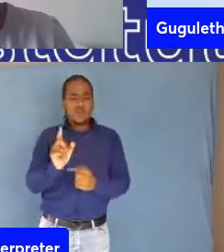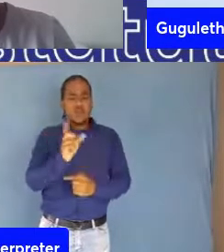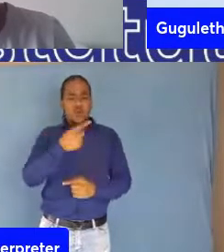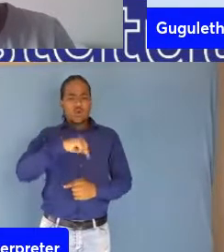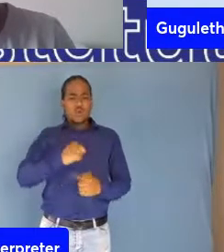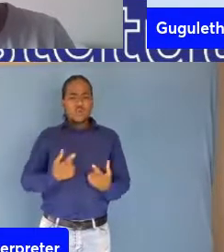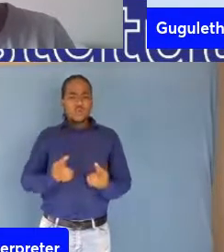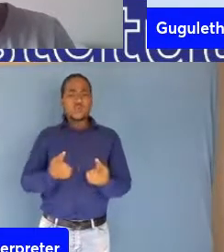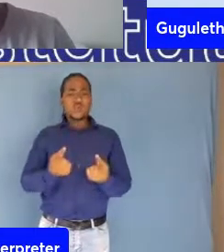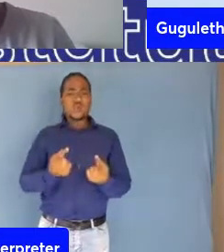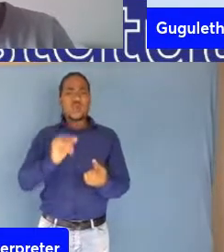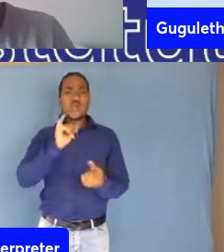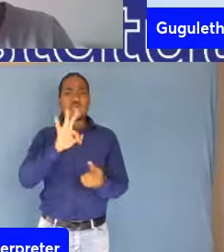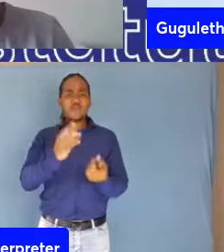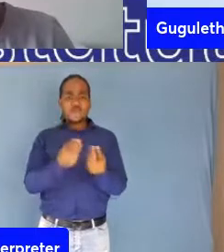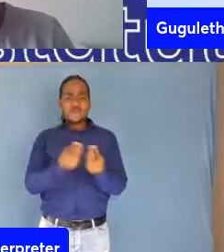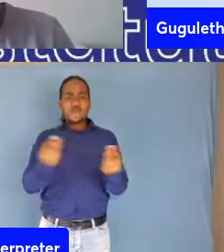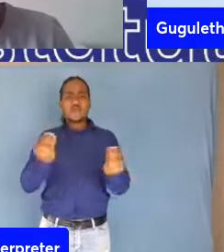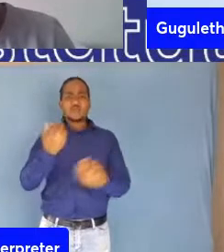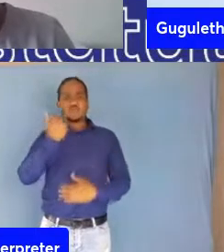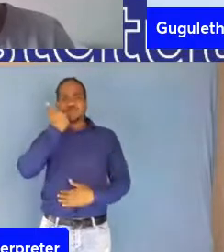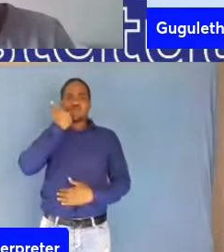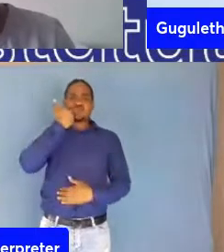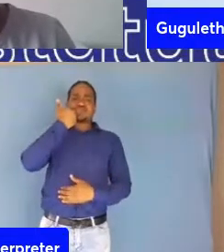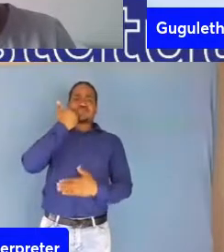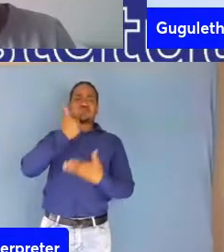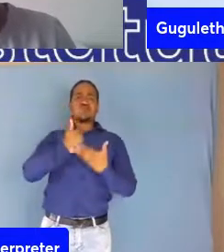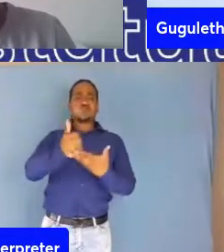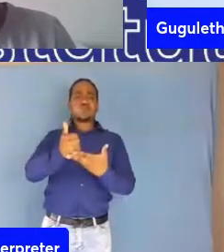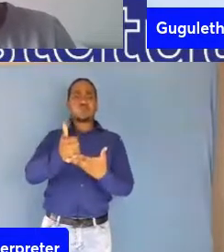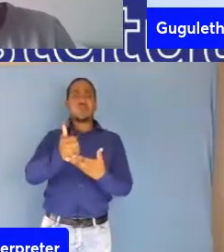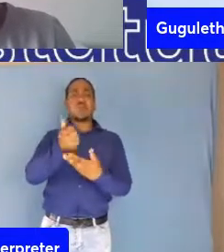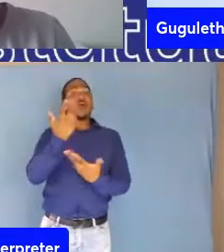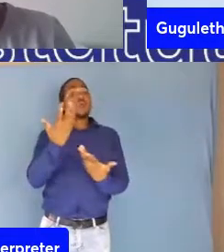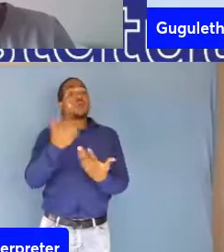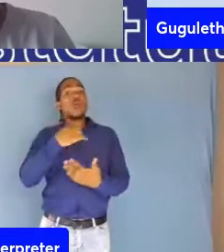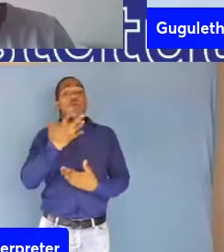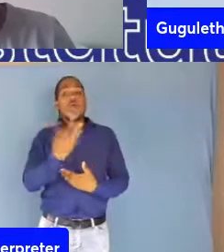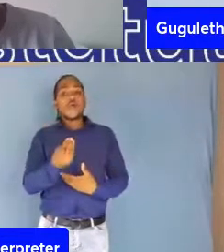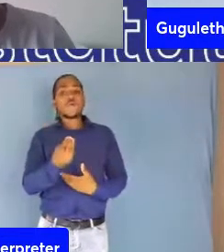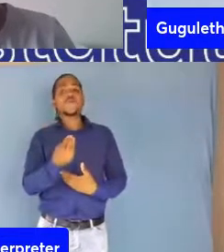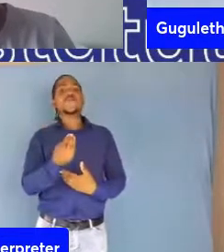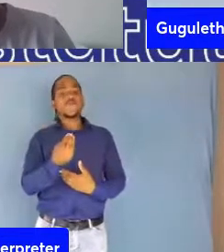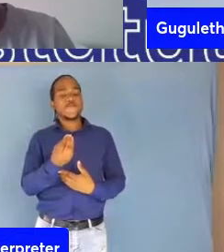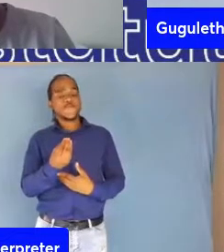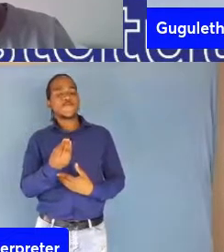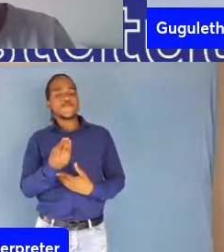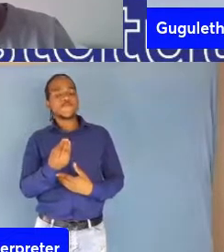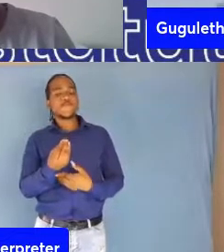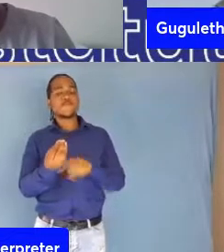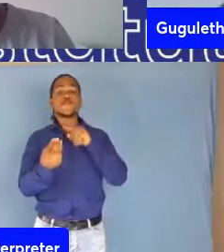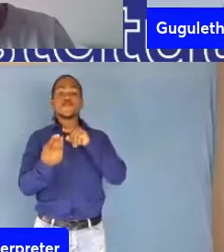want to be helped? We have a case of a young girl. She's cohabiting with this older